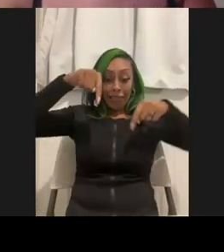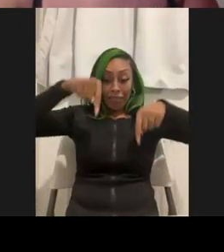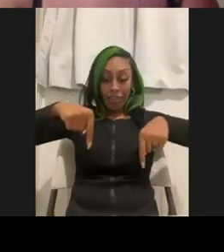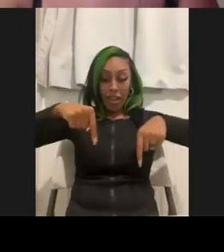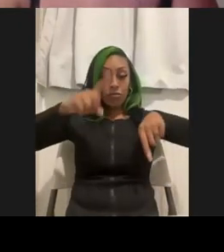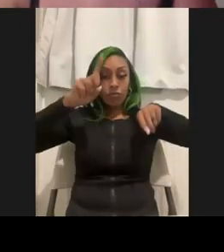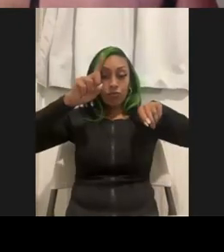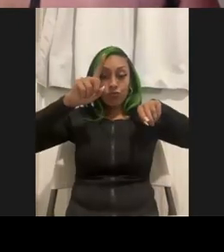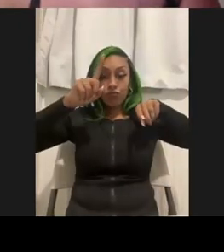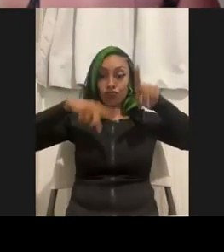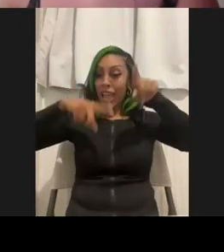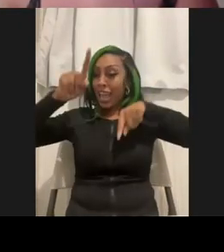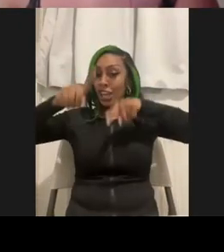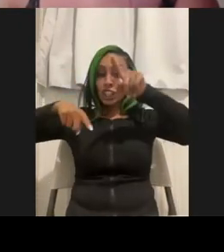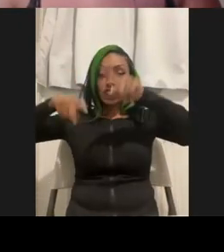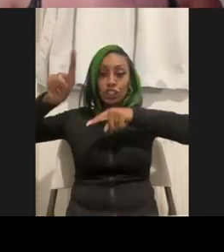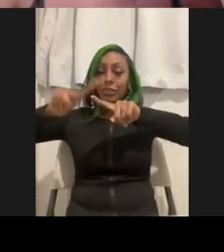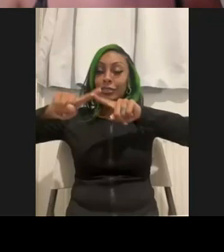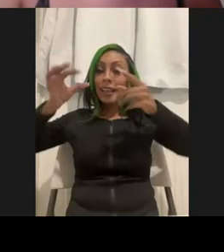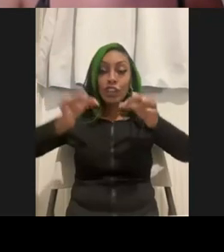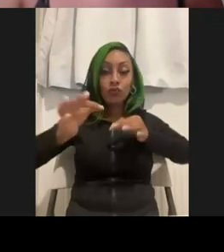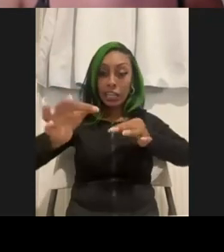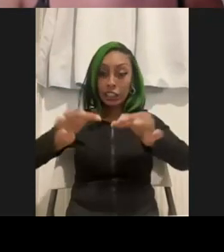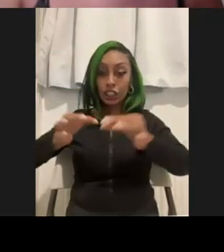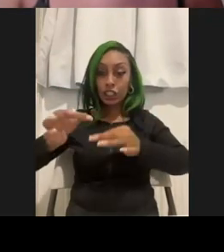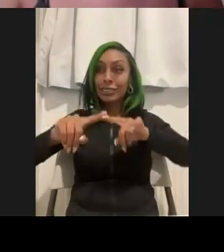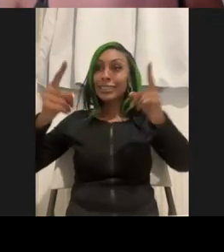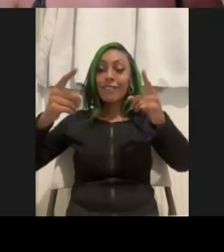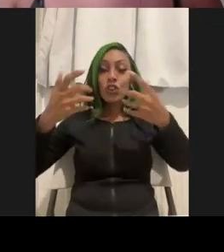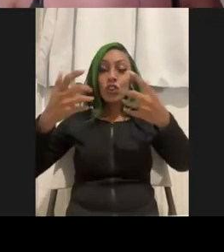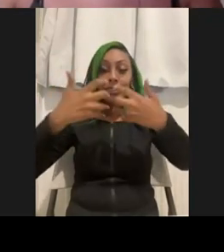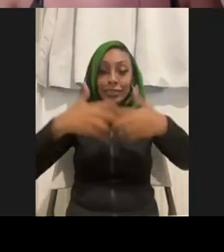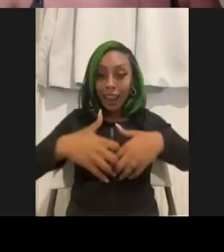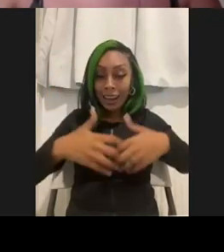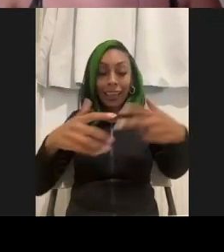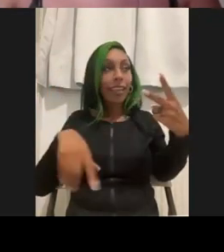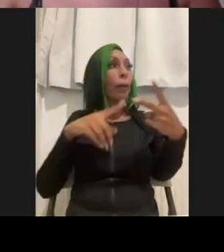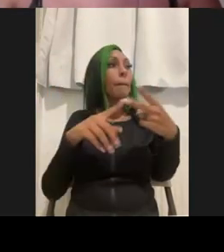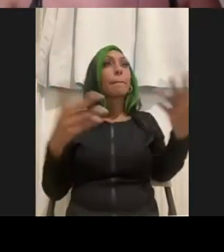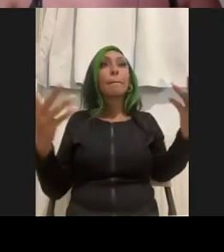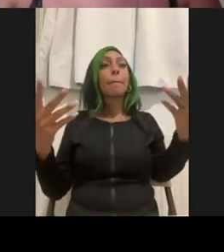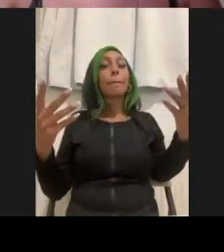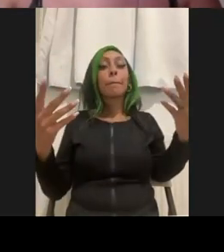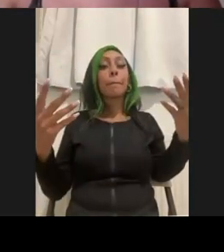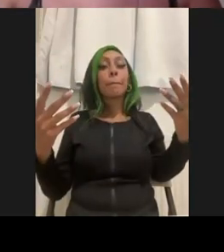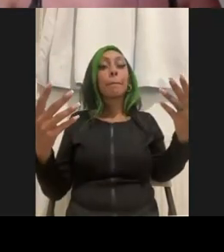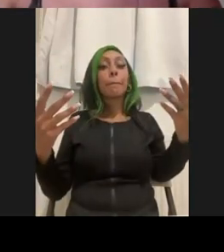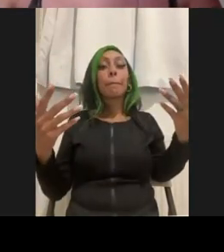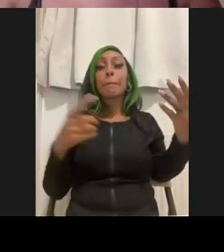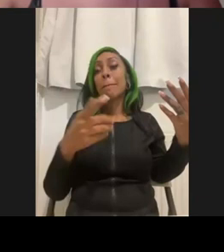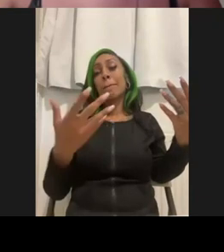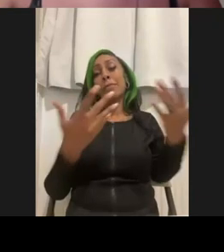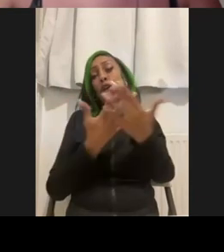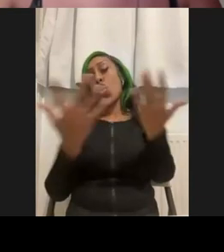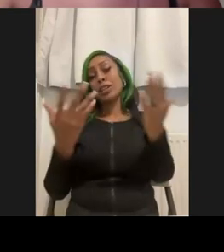range of different strategies, techniques, a range of different practices. And, you know, we've heard a really rich set of examples